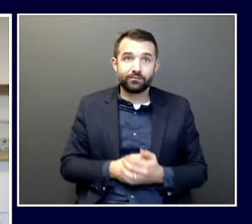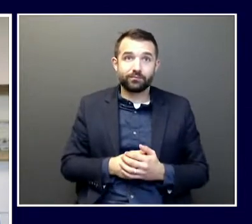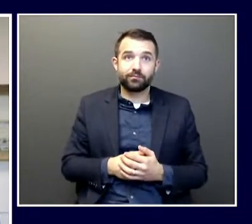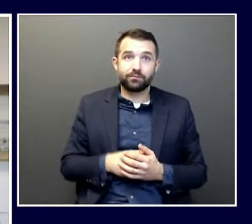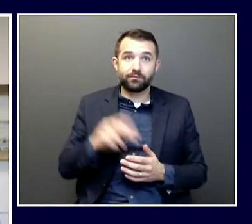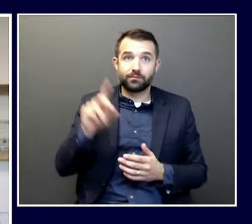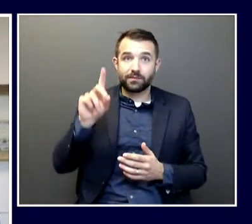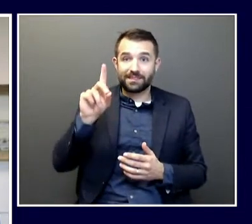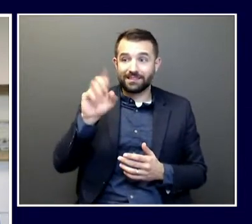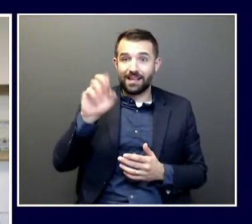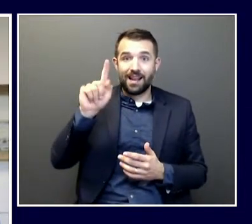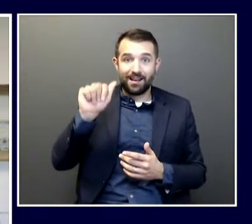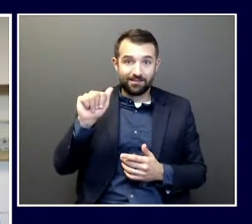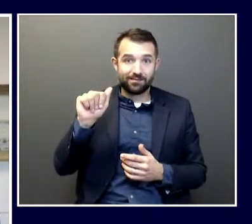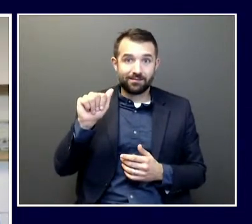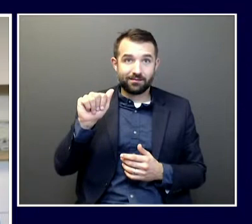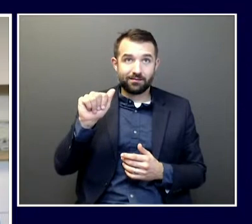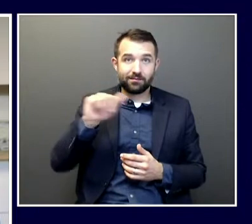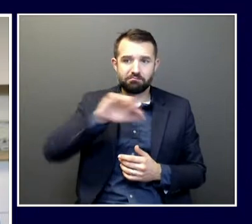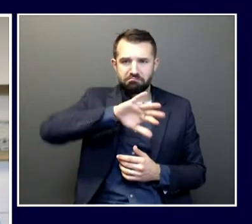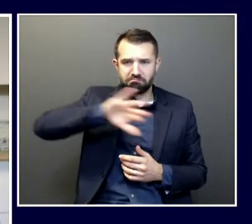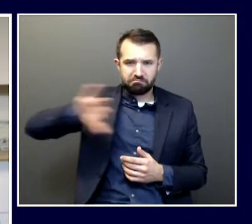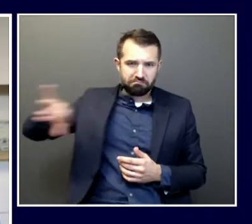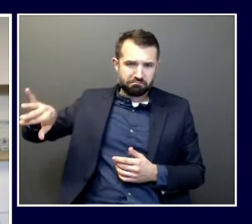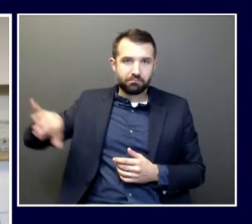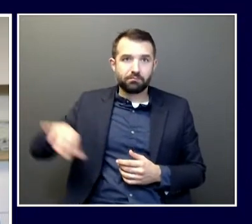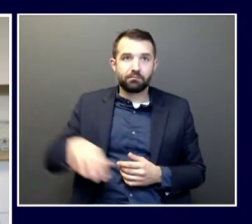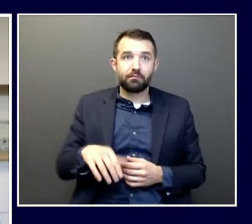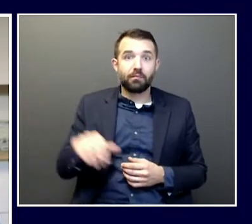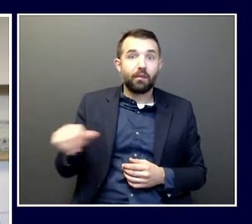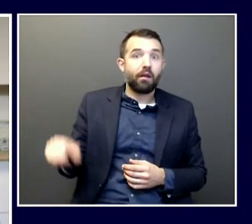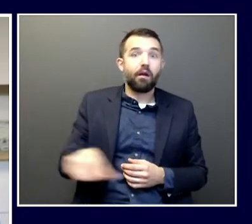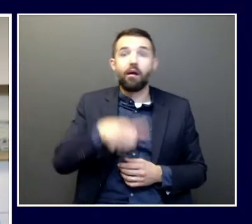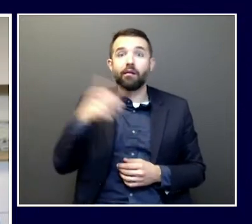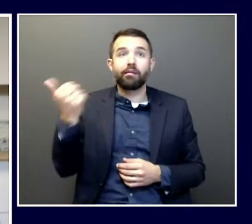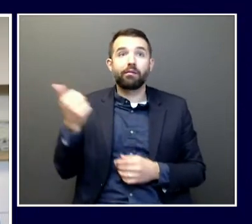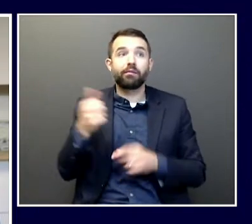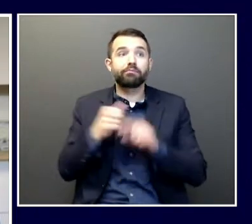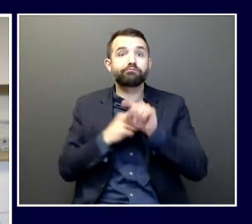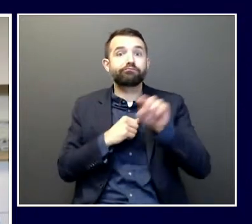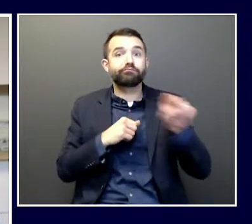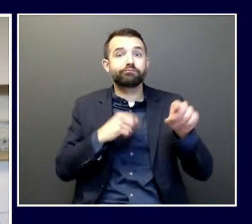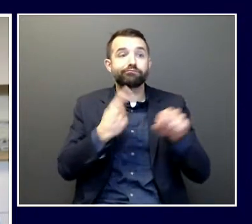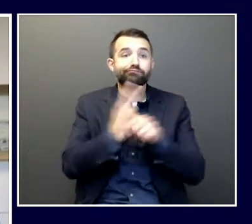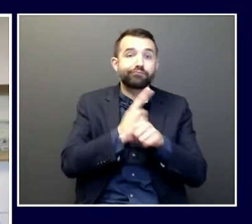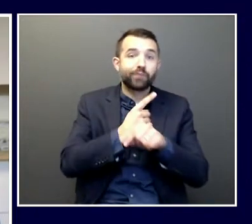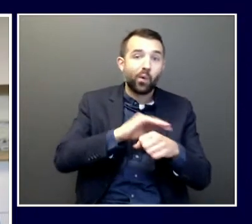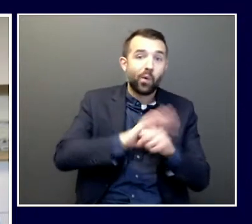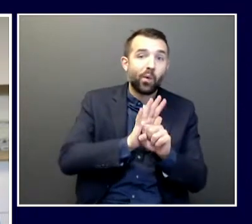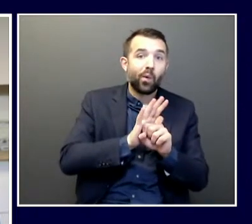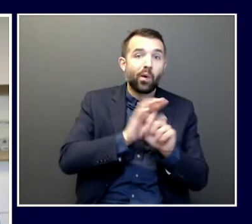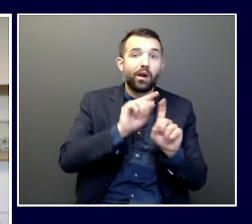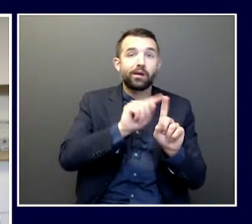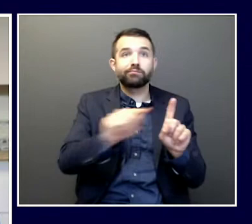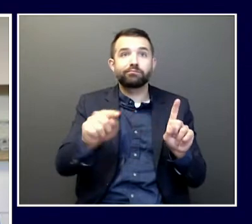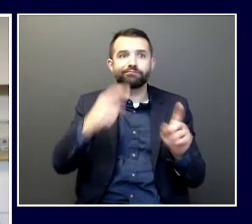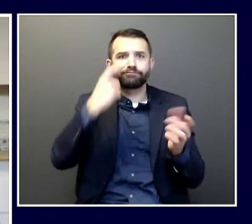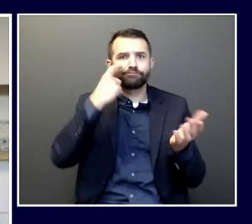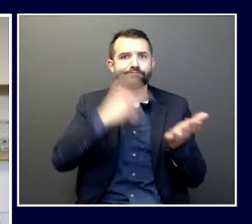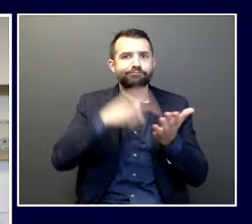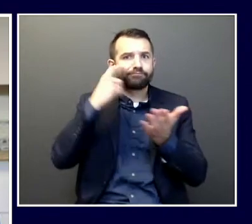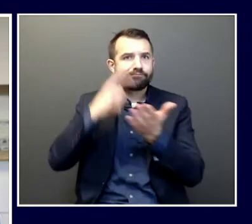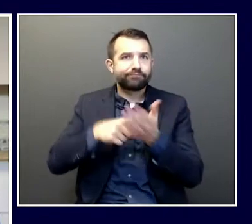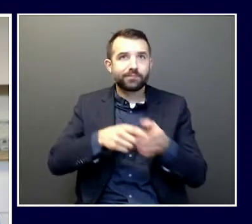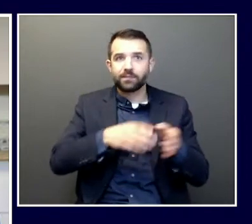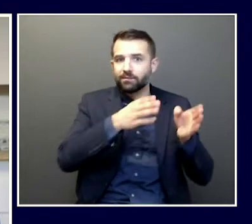start seeing significant benefits at a community level. I'm not talking about at an individual level, but at a community level.